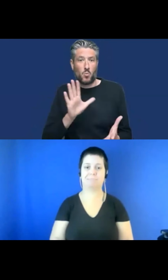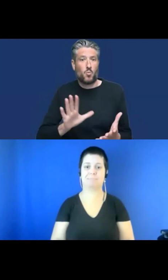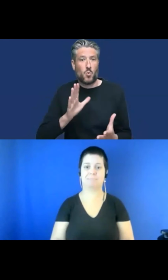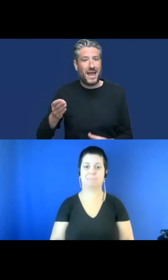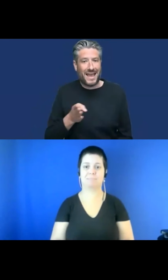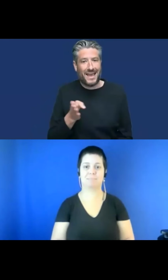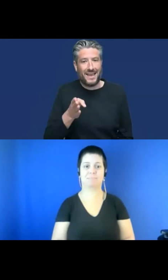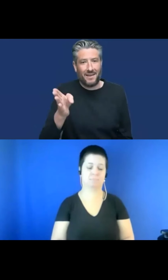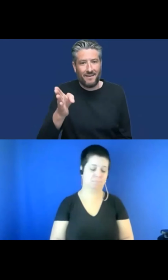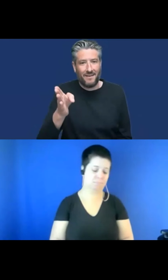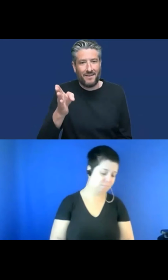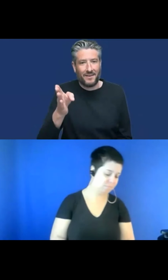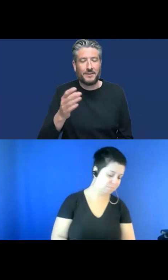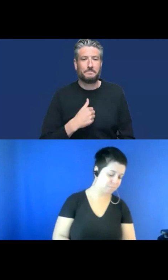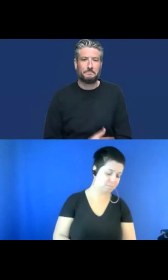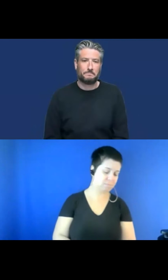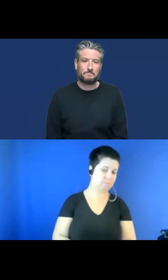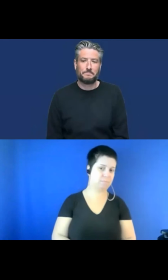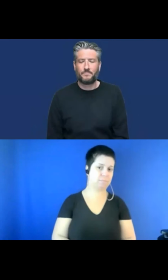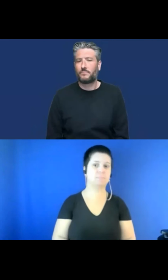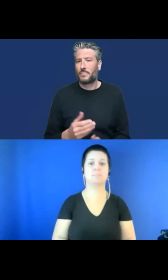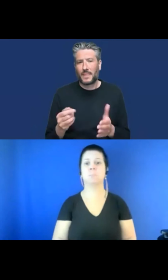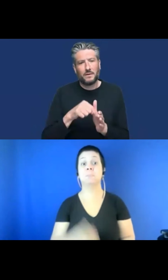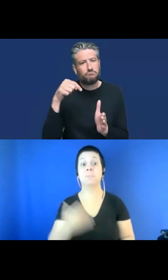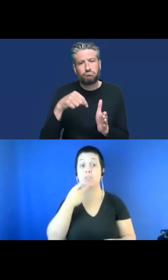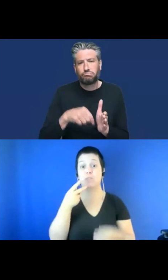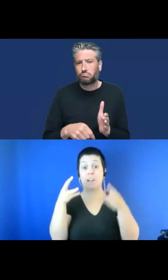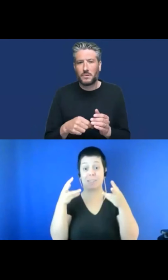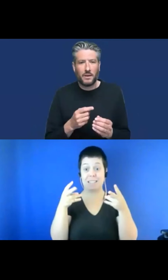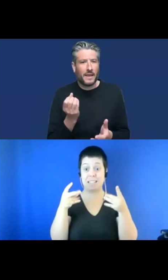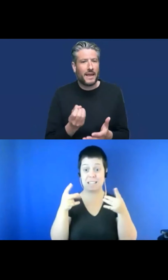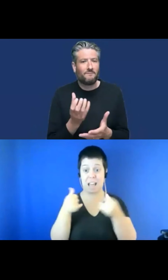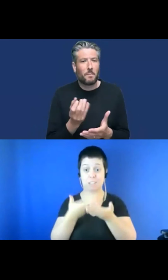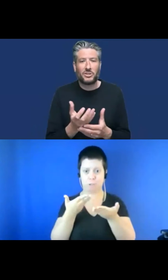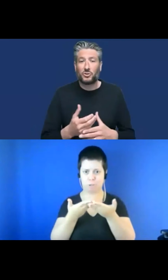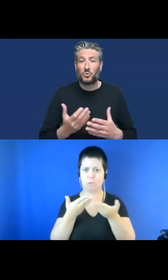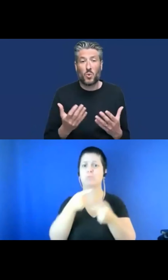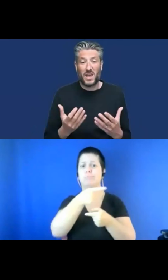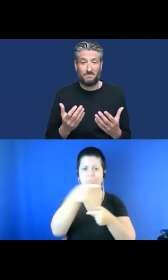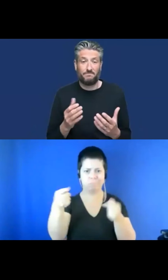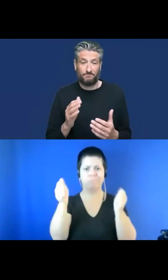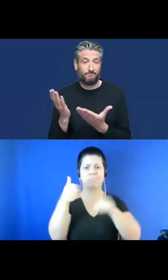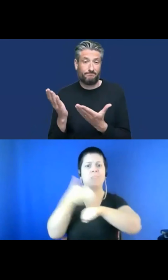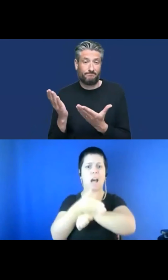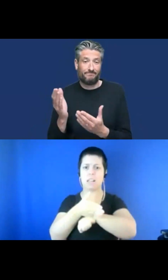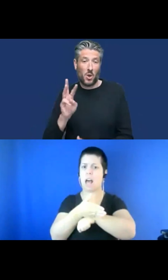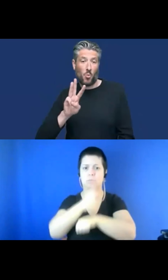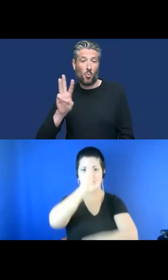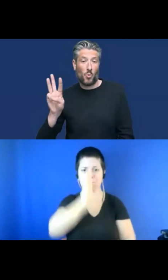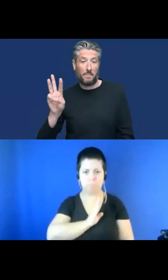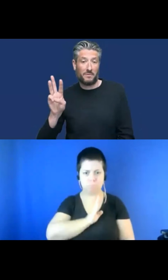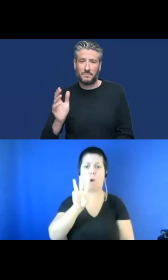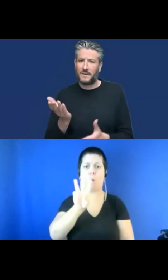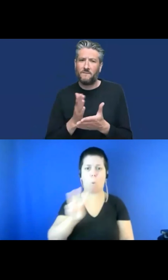Again, as I said, the details of these studies are all available for your exploration for free online. You